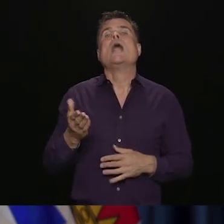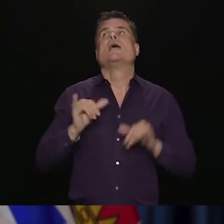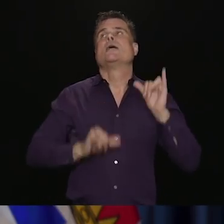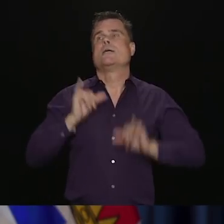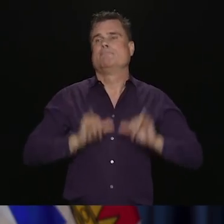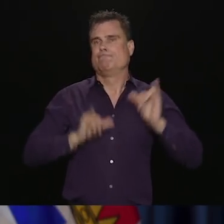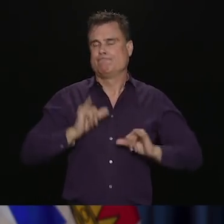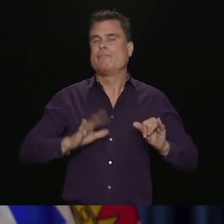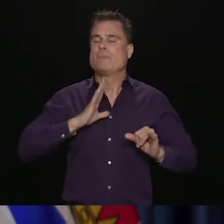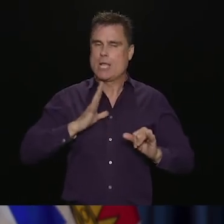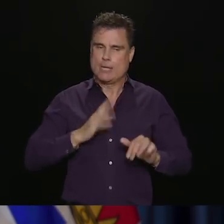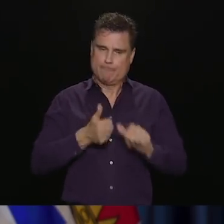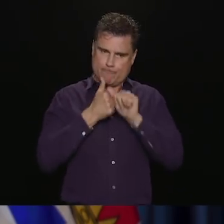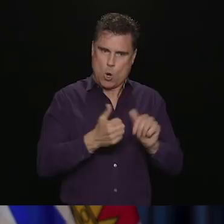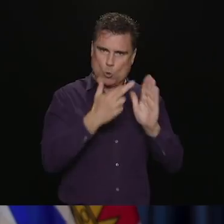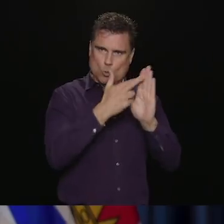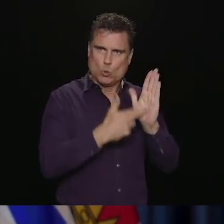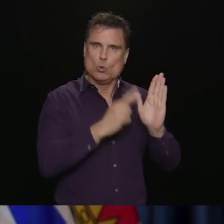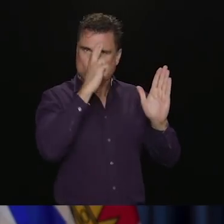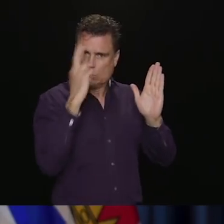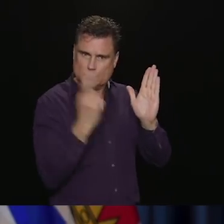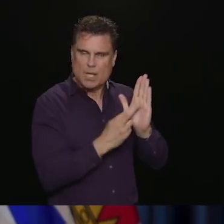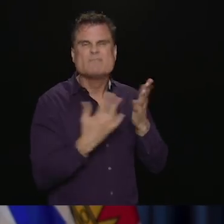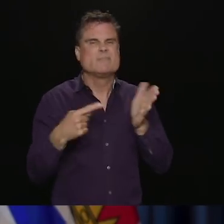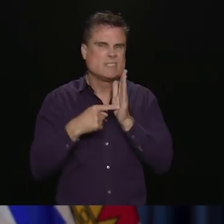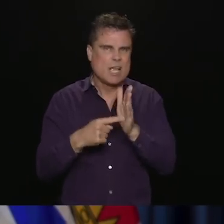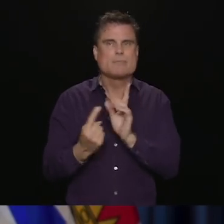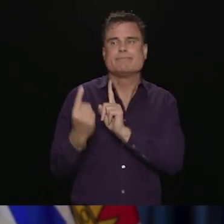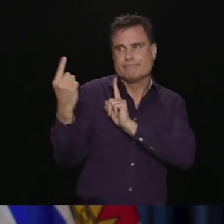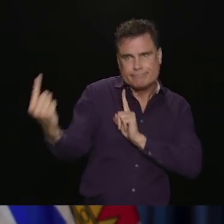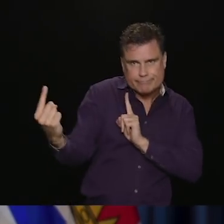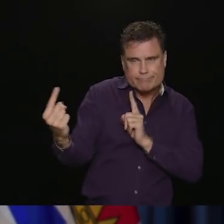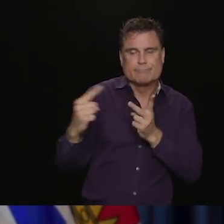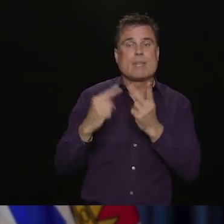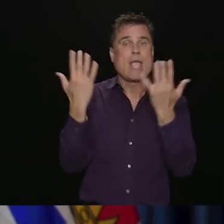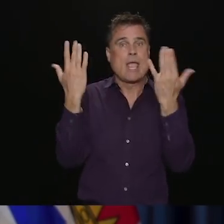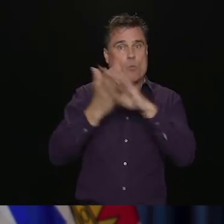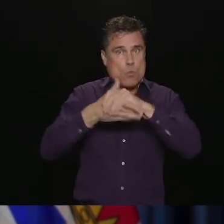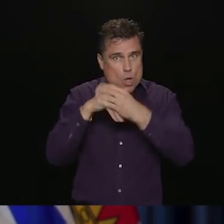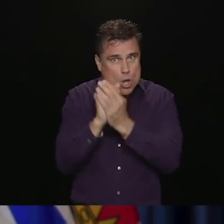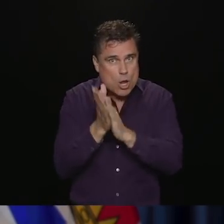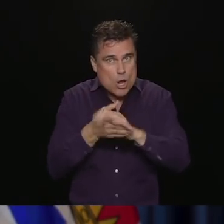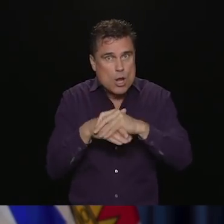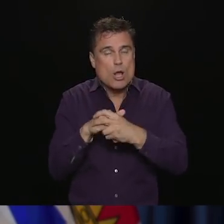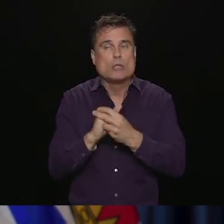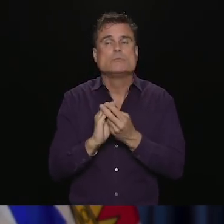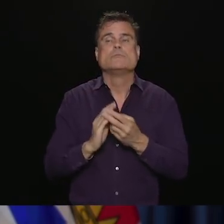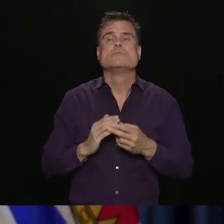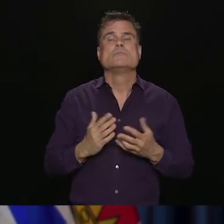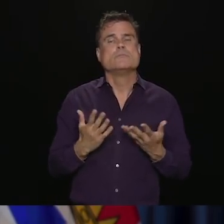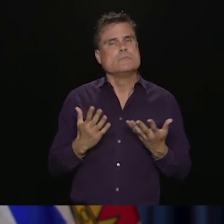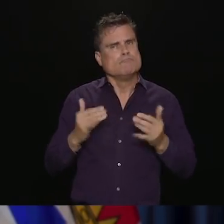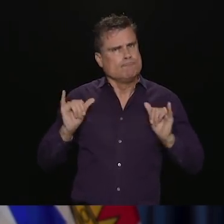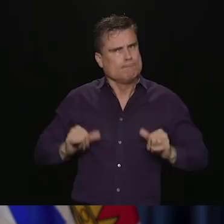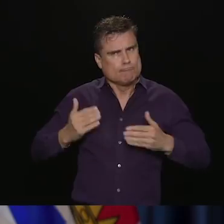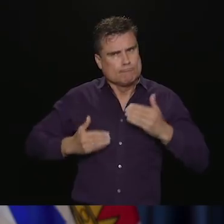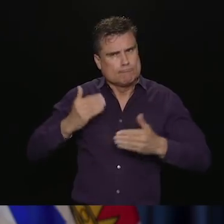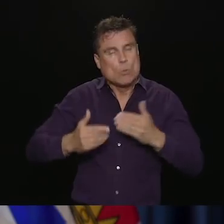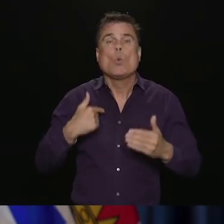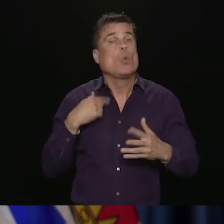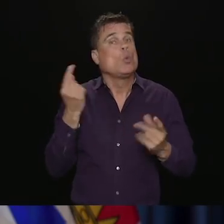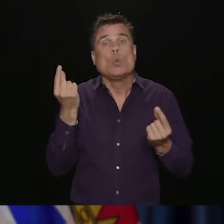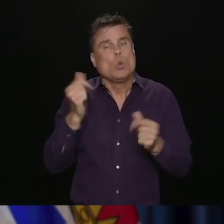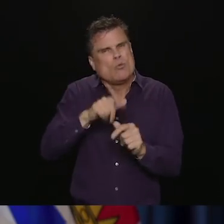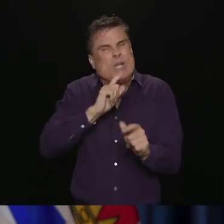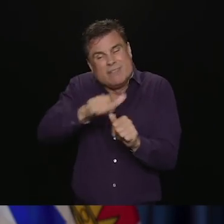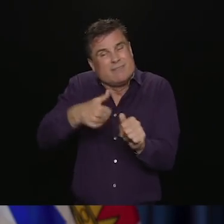hands, when we act to follow the rules, we're making all of that more possible. And when we don't, we are